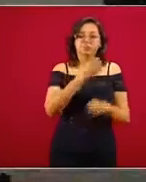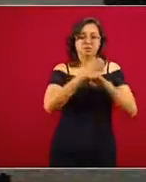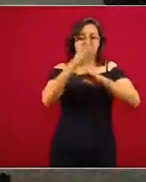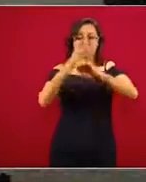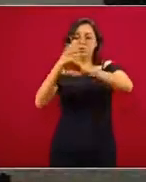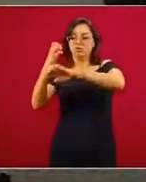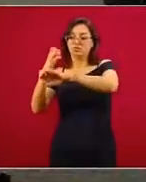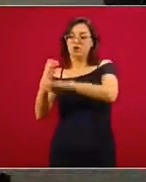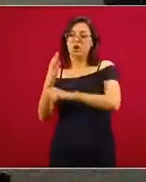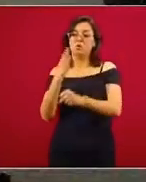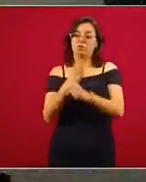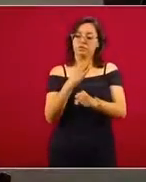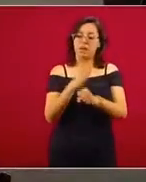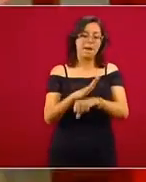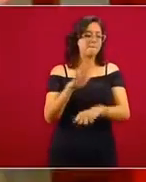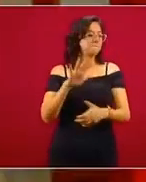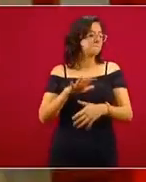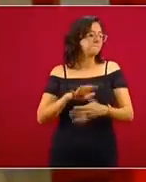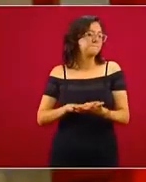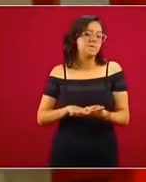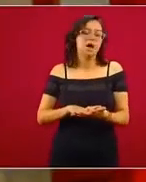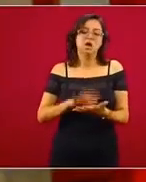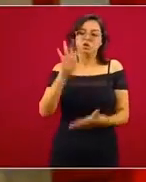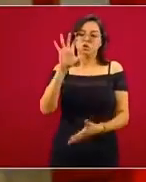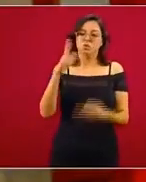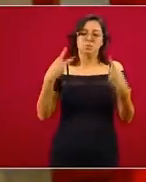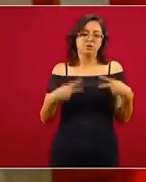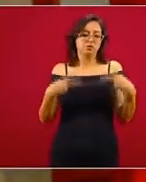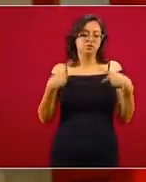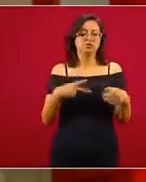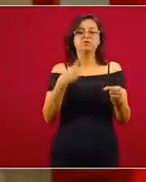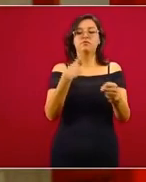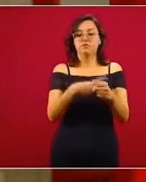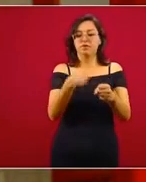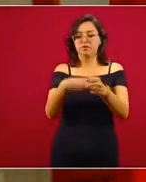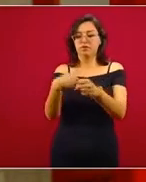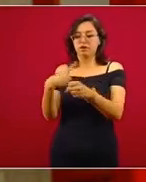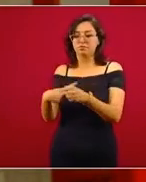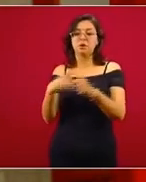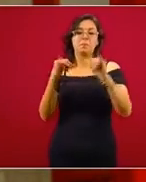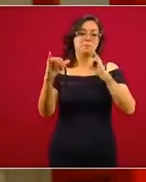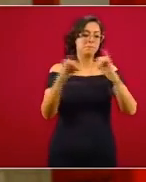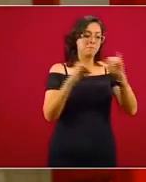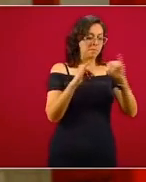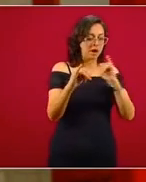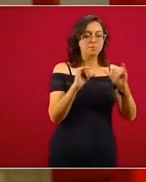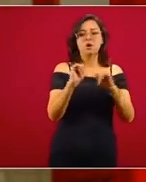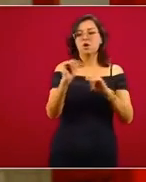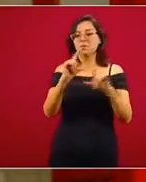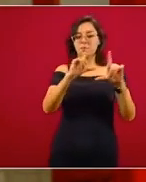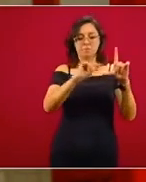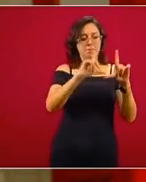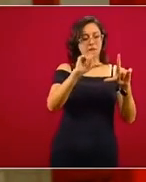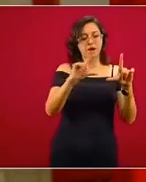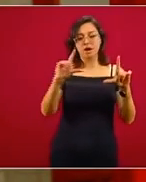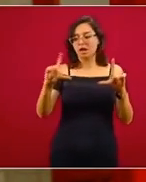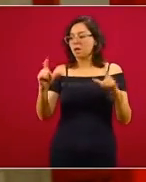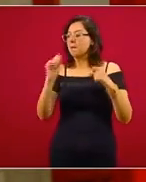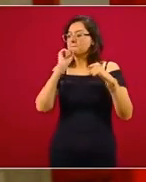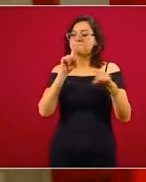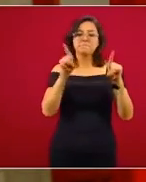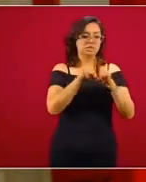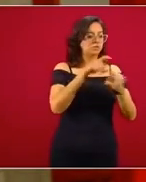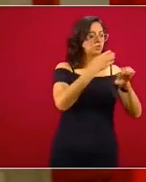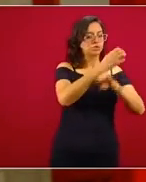in the occupancy rates in these four states. And remember, these four states, and comparing them with other maps and with other